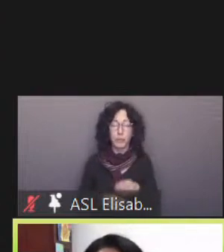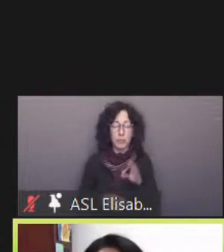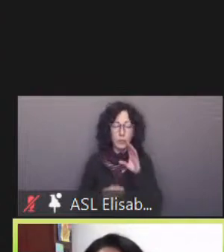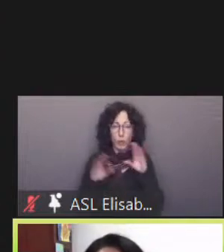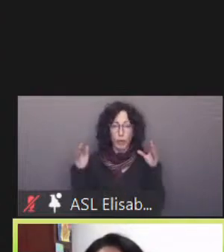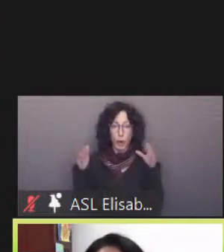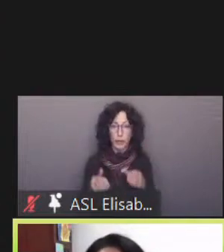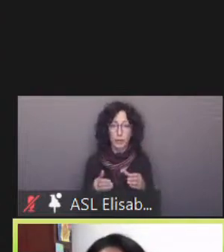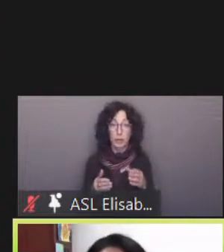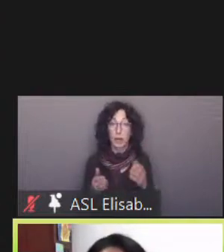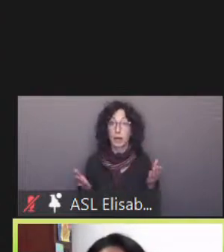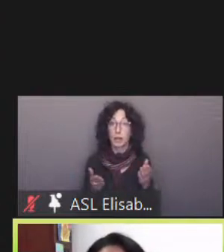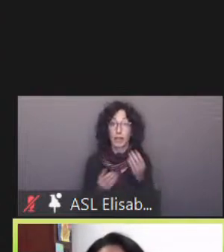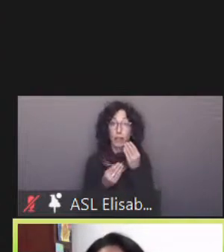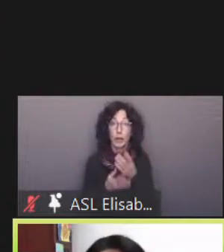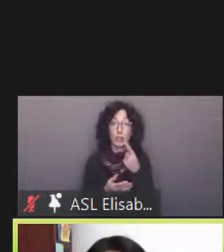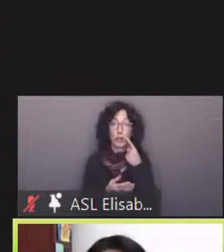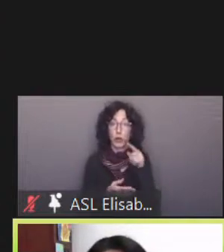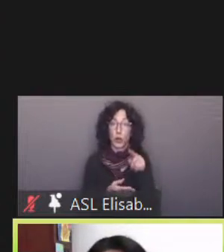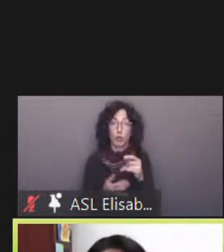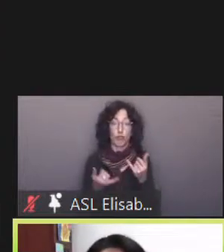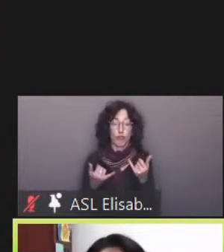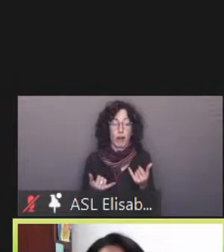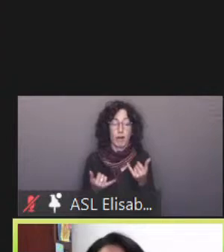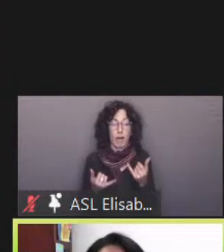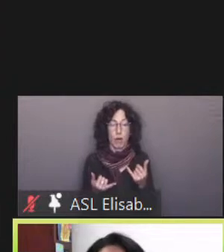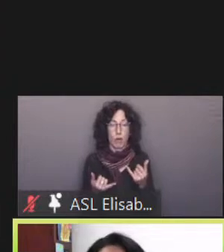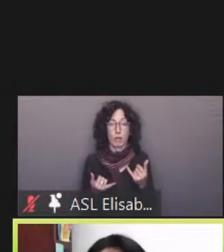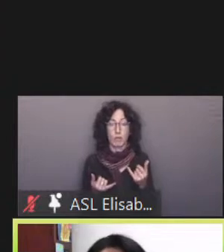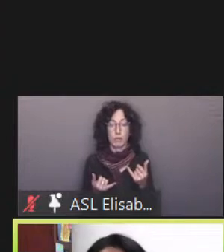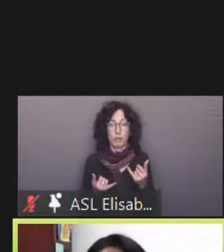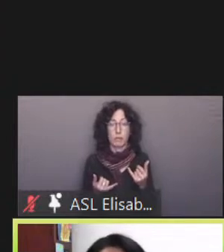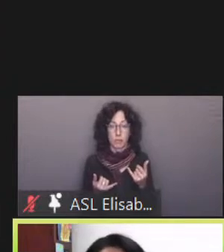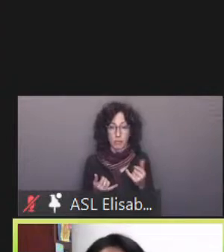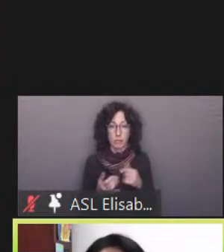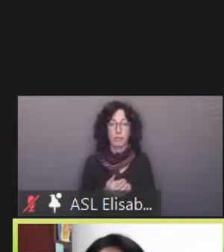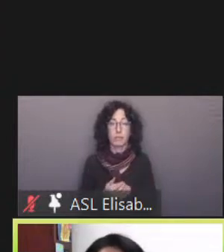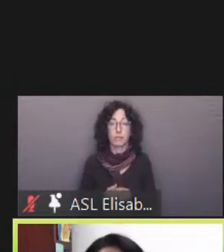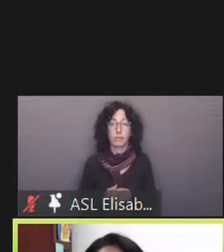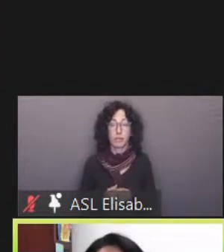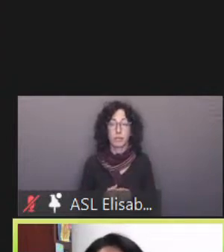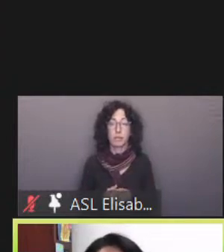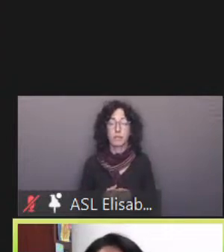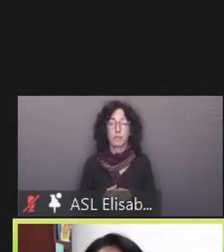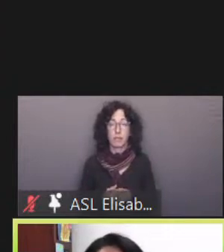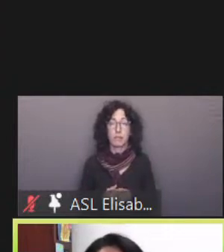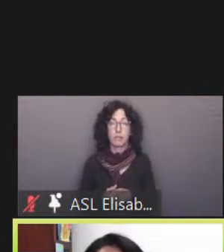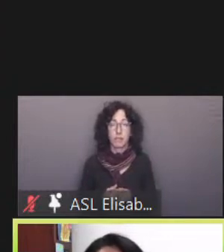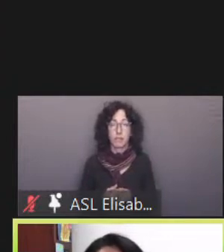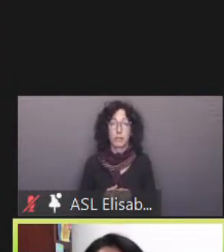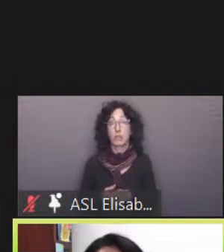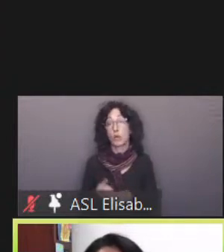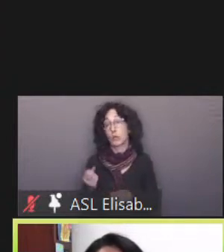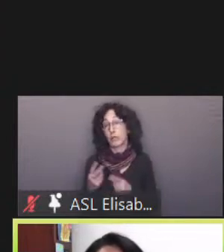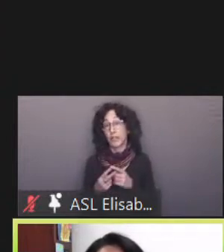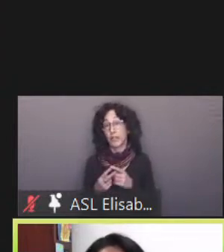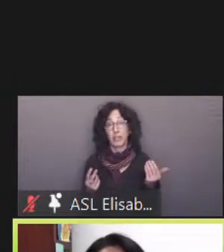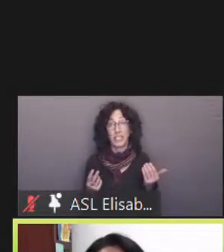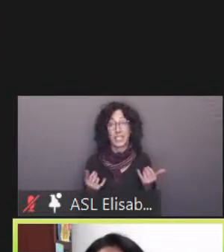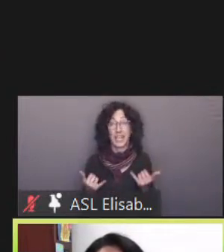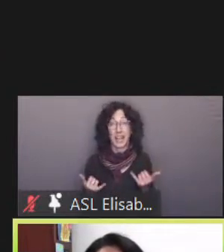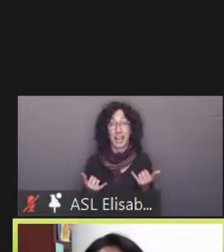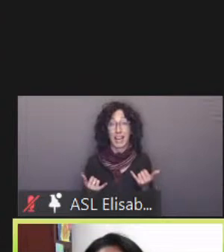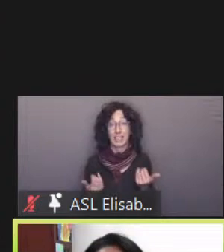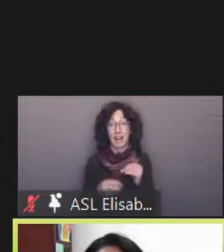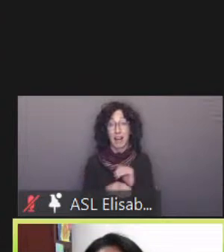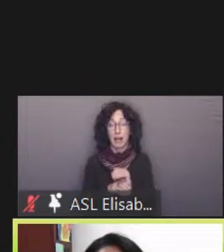on information for you all about the vaccine, about getting it for your youth that are age 12 to 15, and